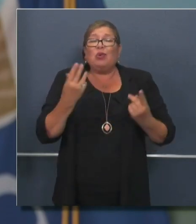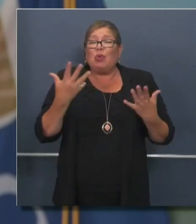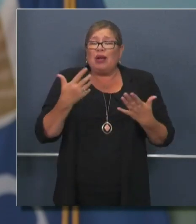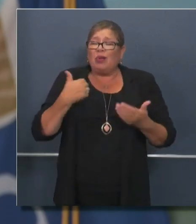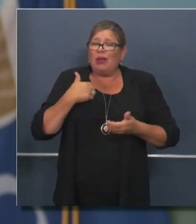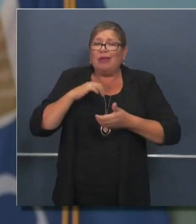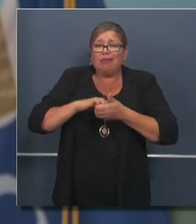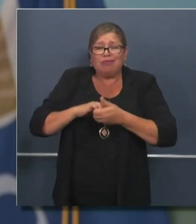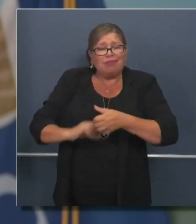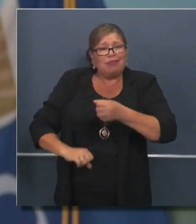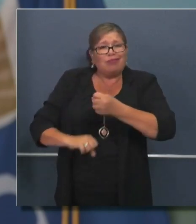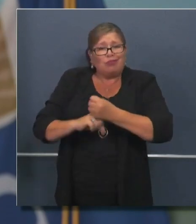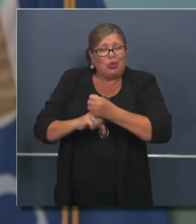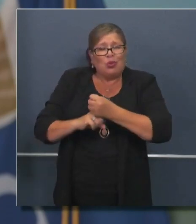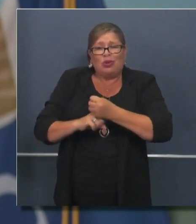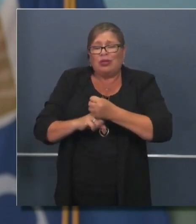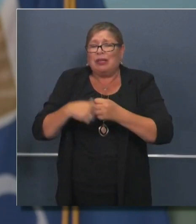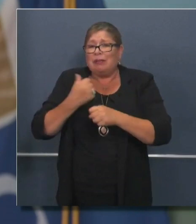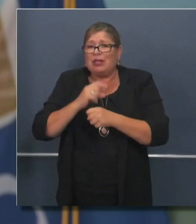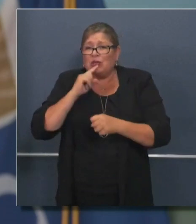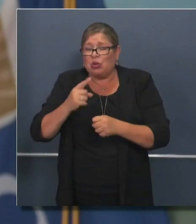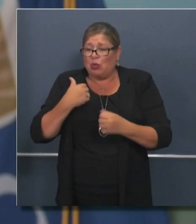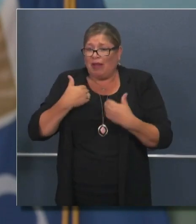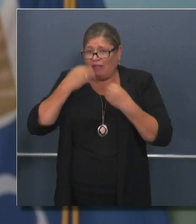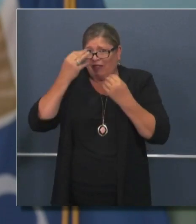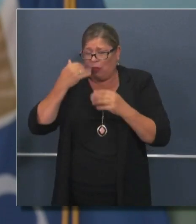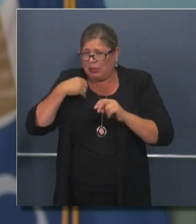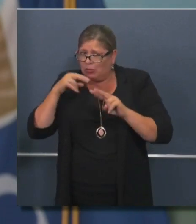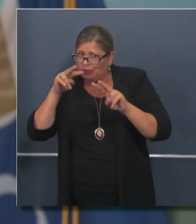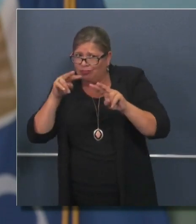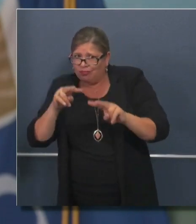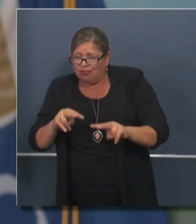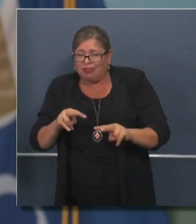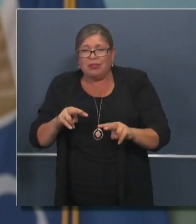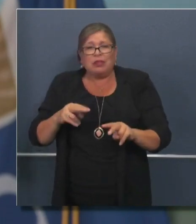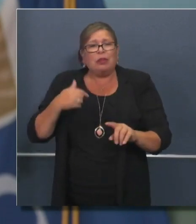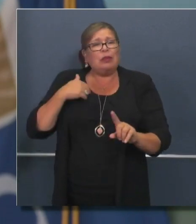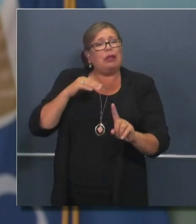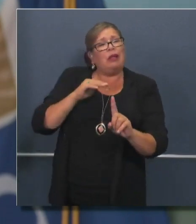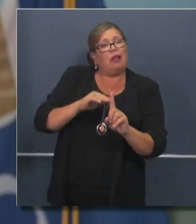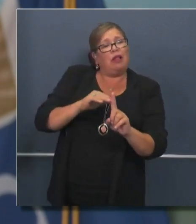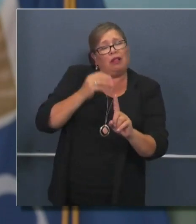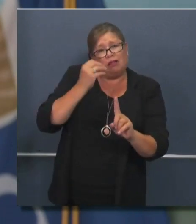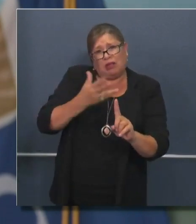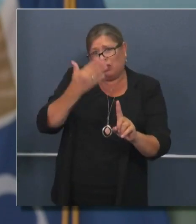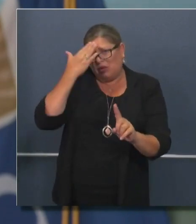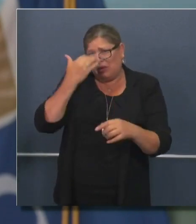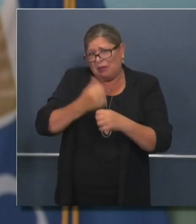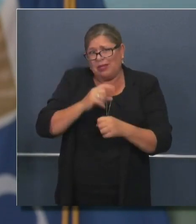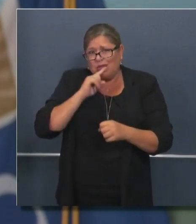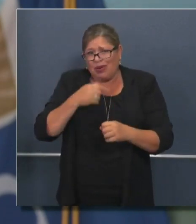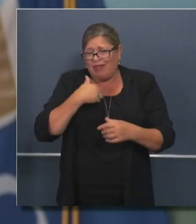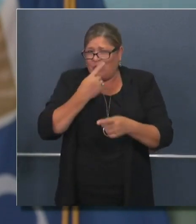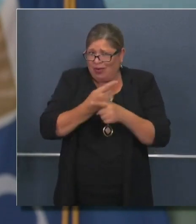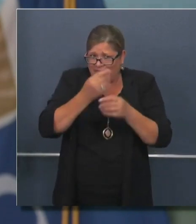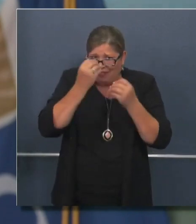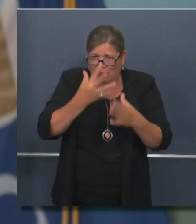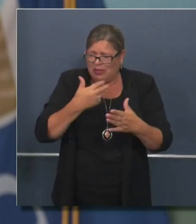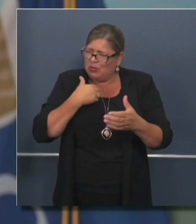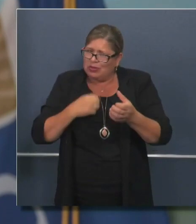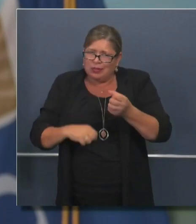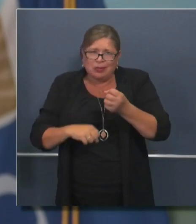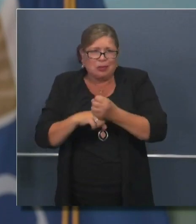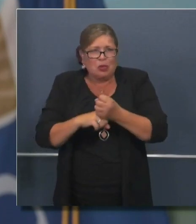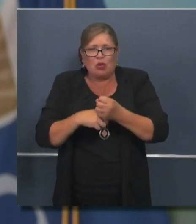the data, have strong and regular conversations with the counties to make sure that we're protecting and supporting them